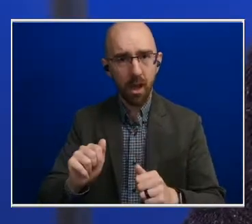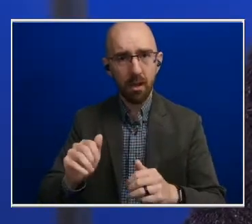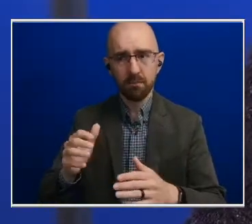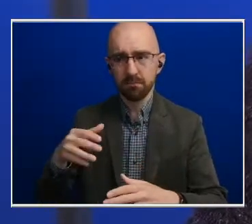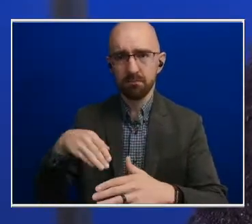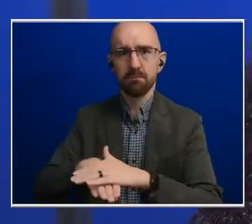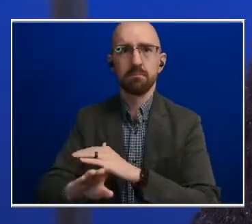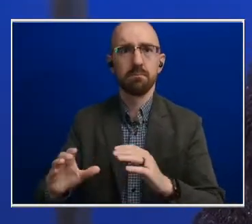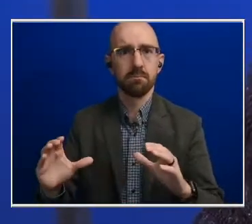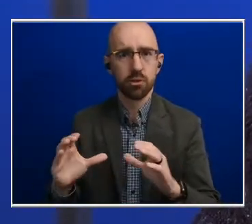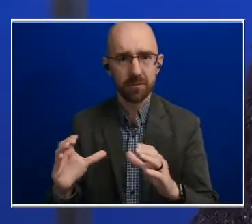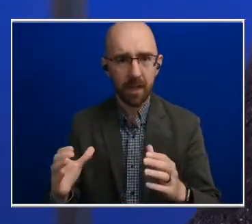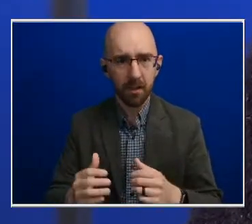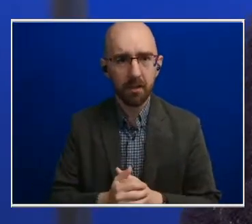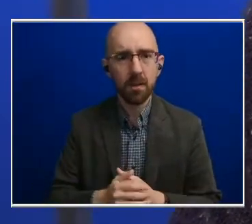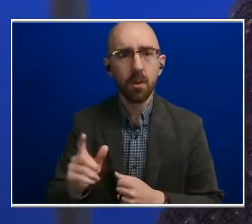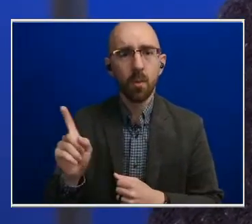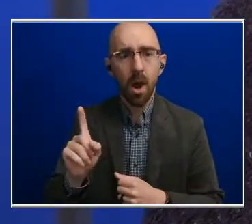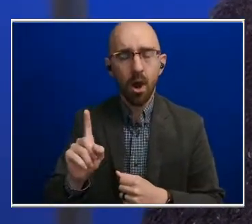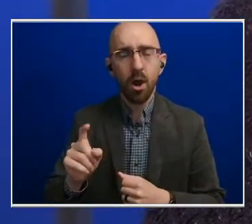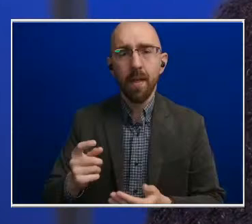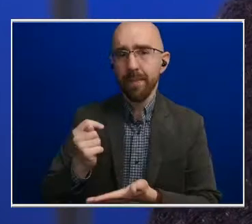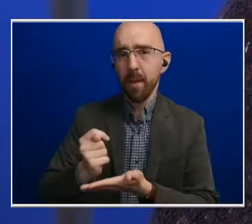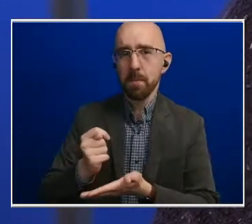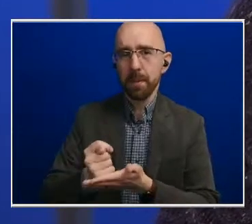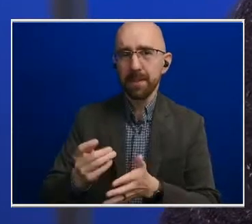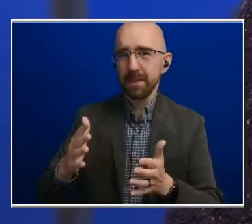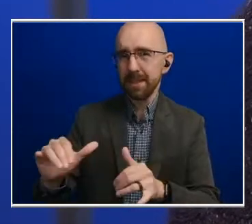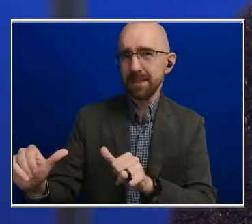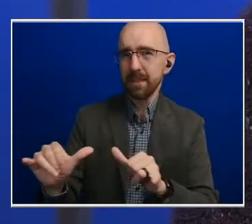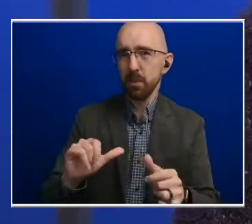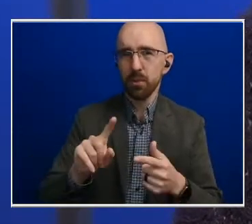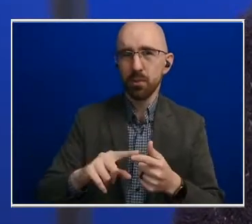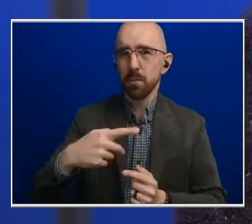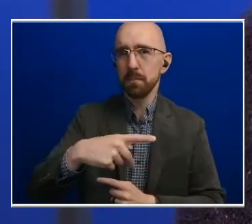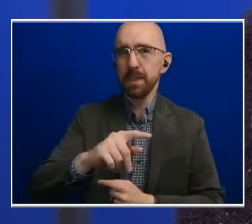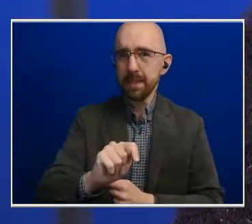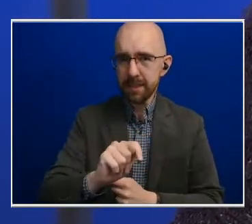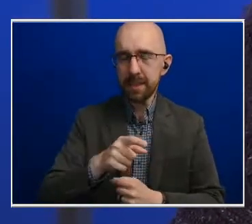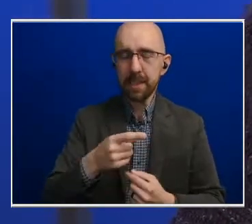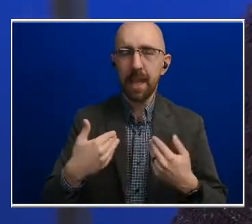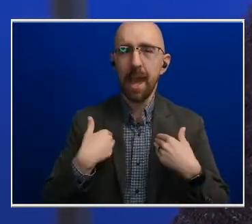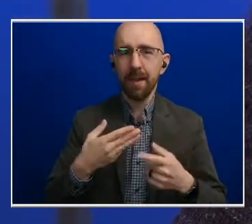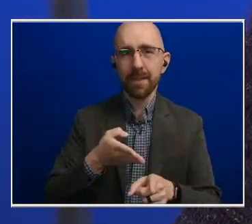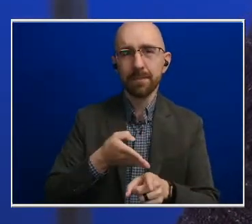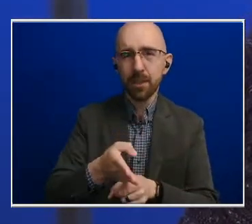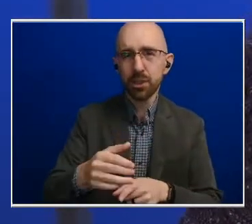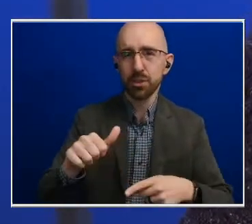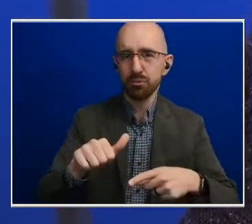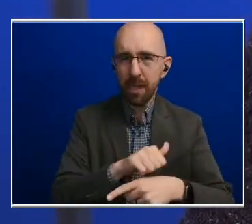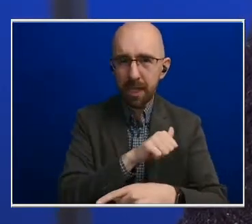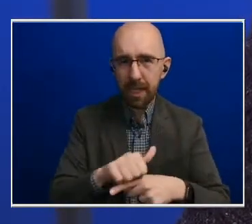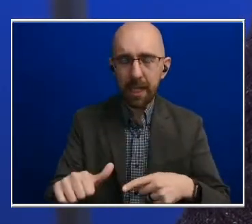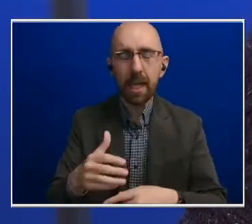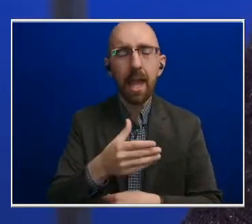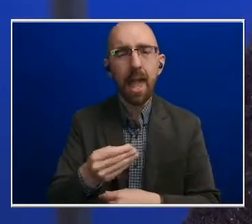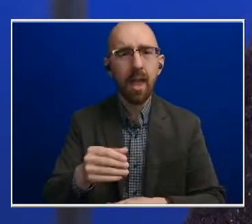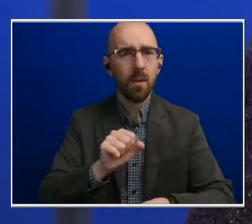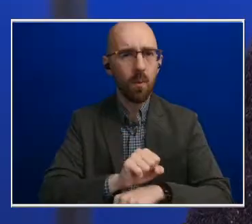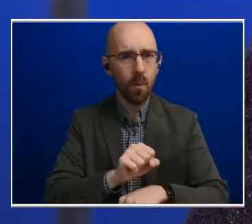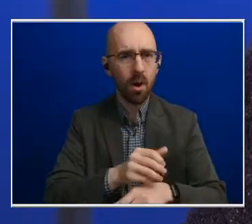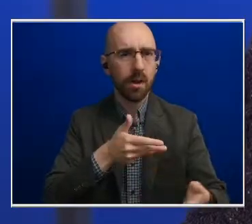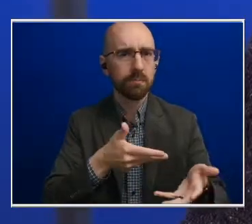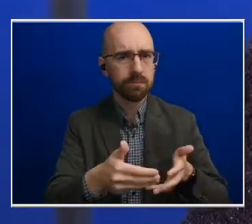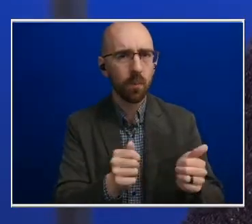where therapists are sort of similar to physical therapists. They have specialized training and work with people